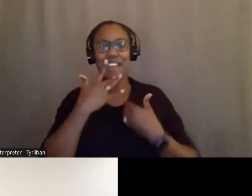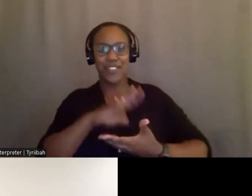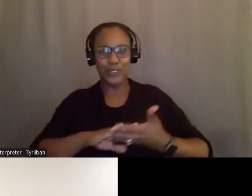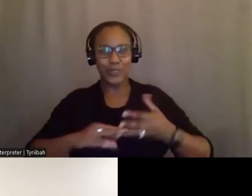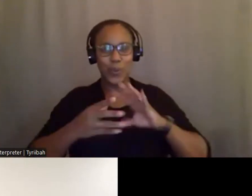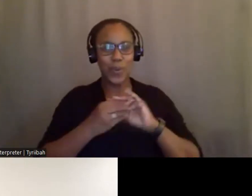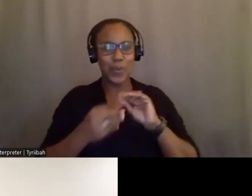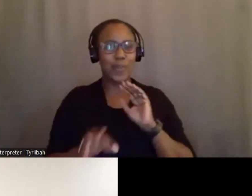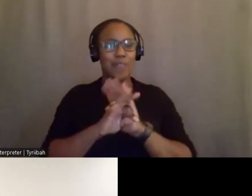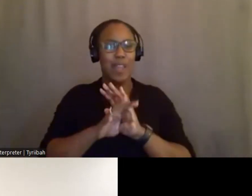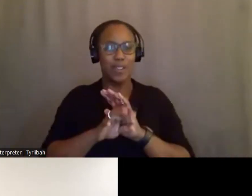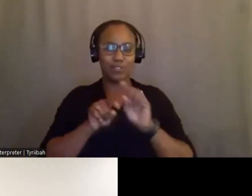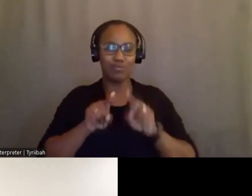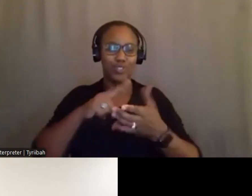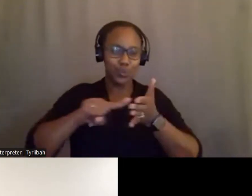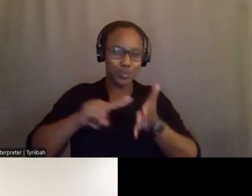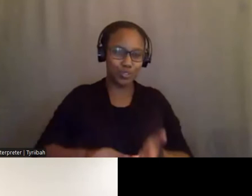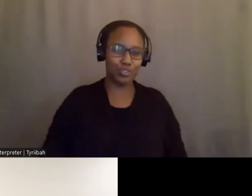family?